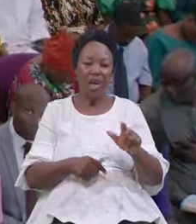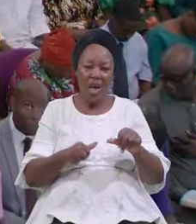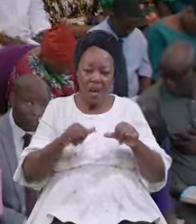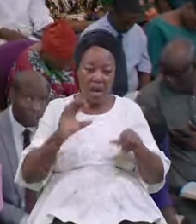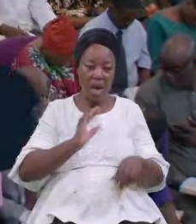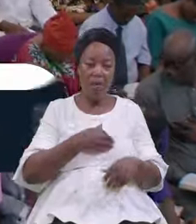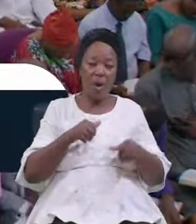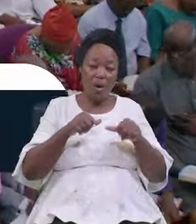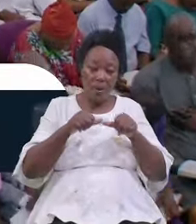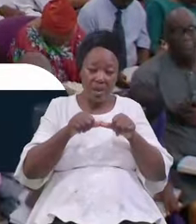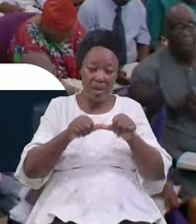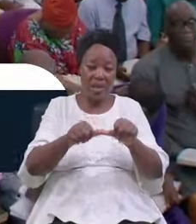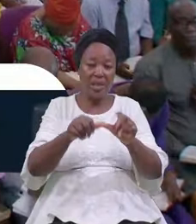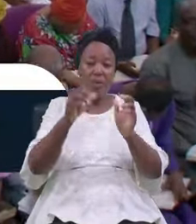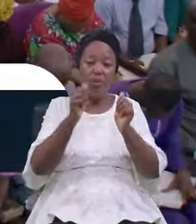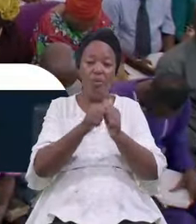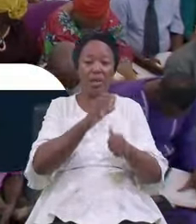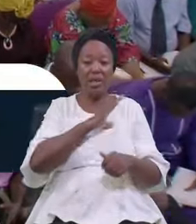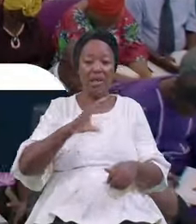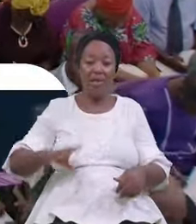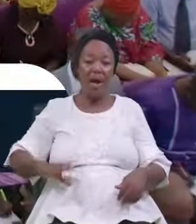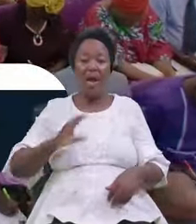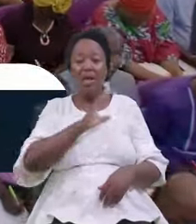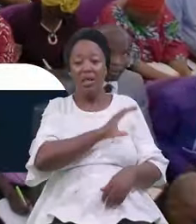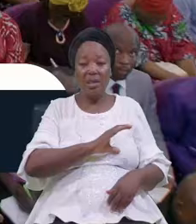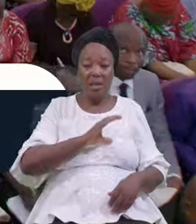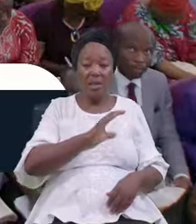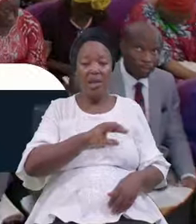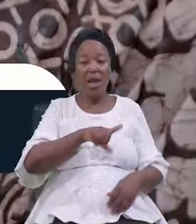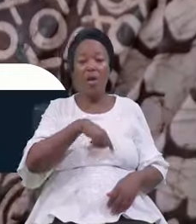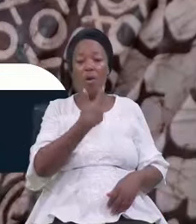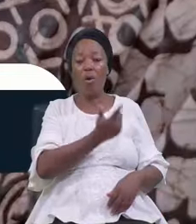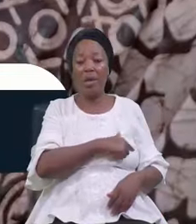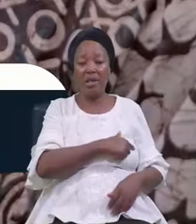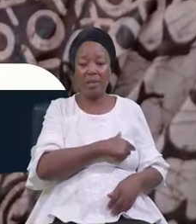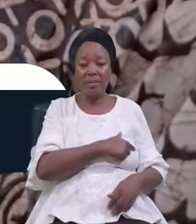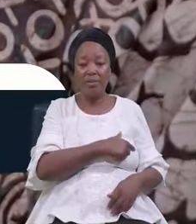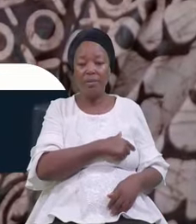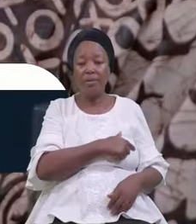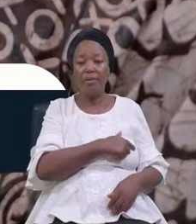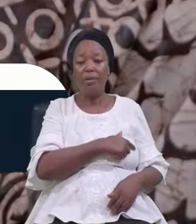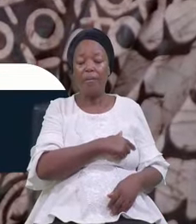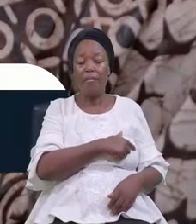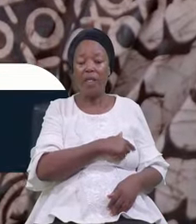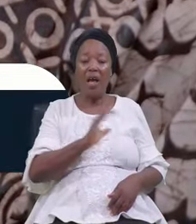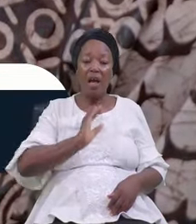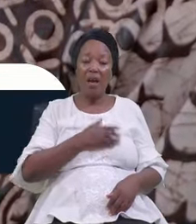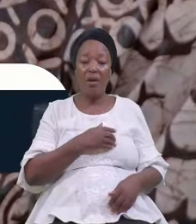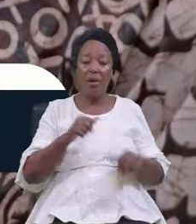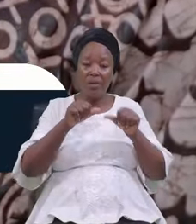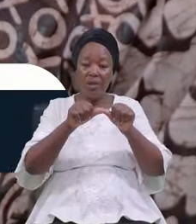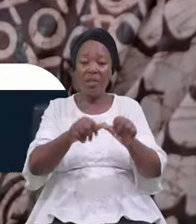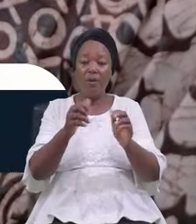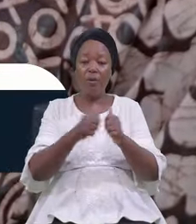consistency with Christ-like loyalty. Our consistency with Christ-like loyalty.